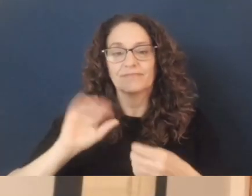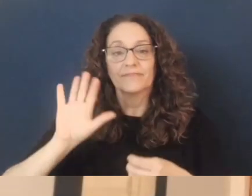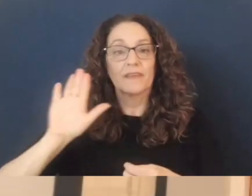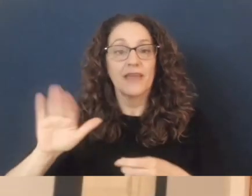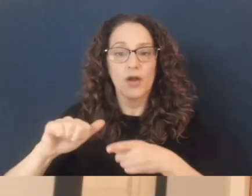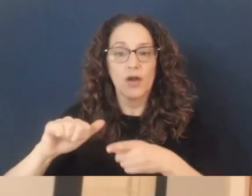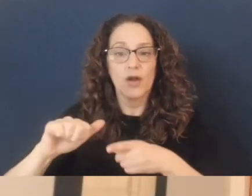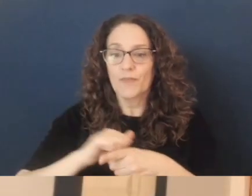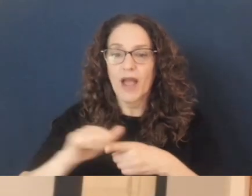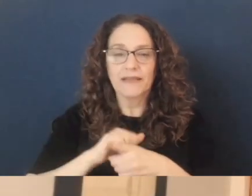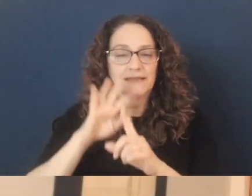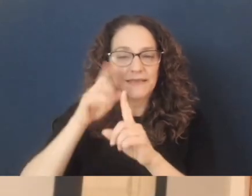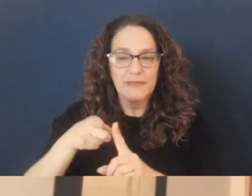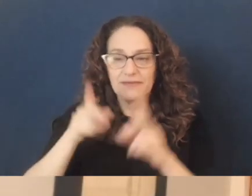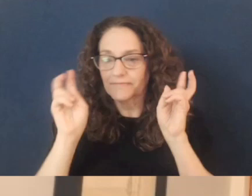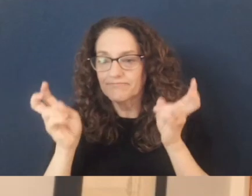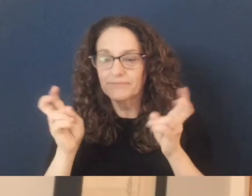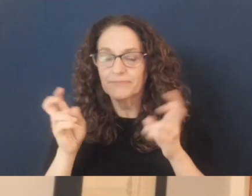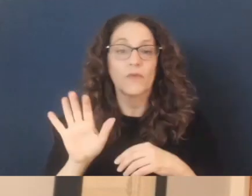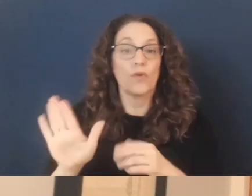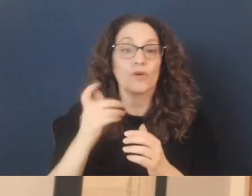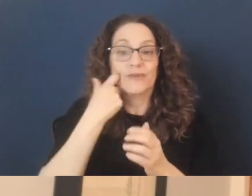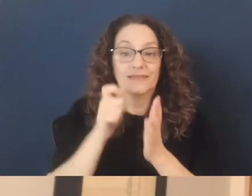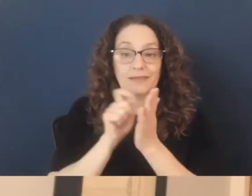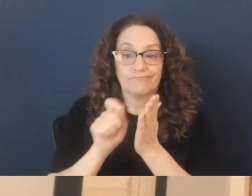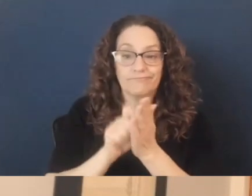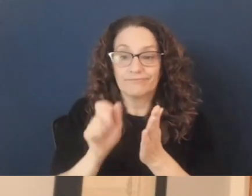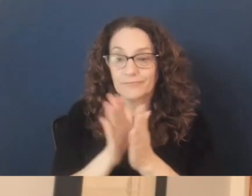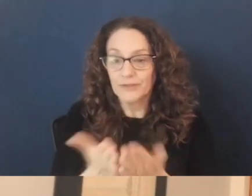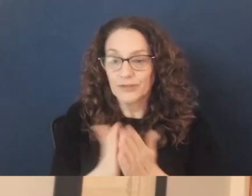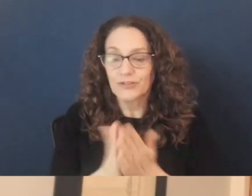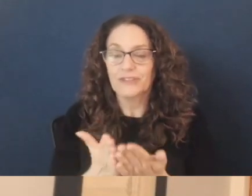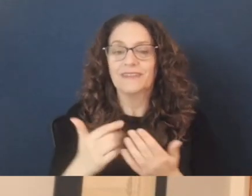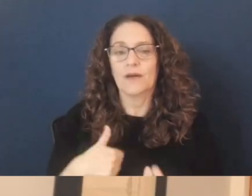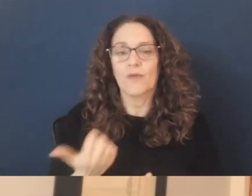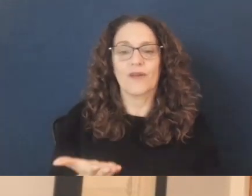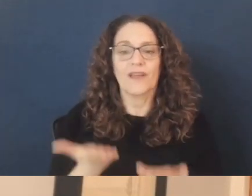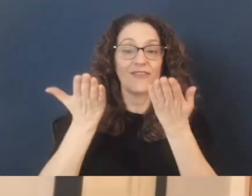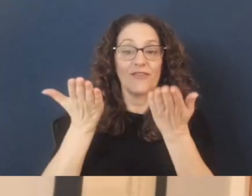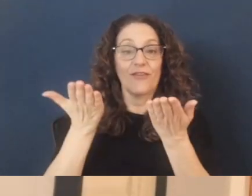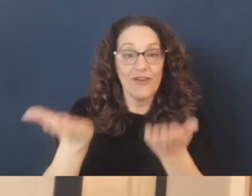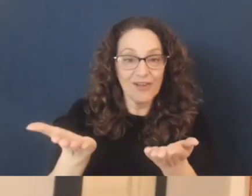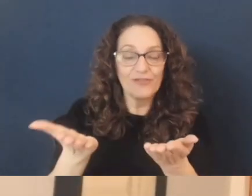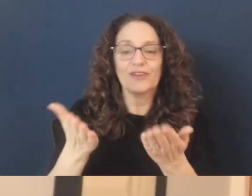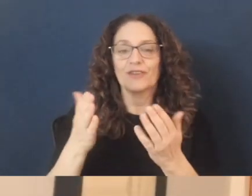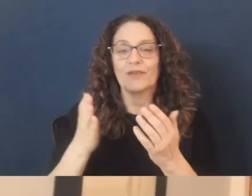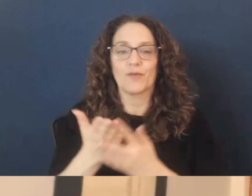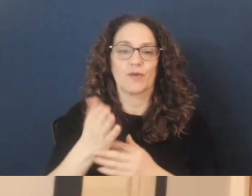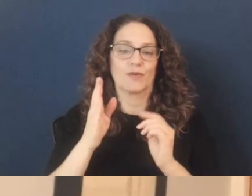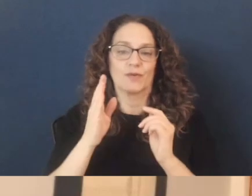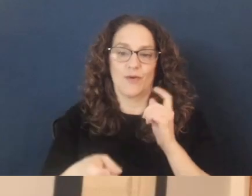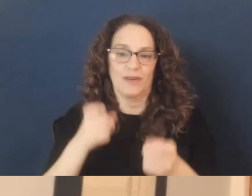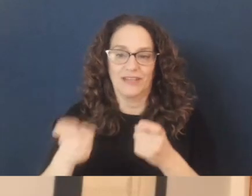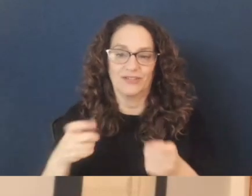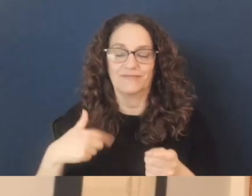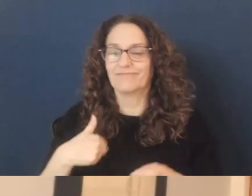written. And we offer these by donation. We're so grateful for any contributions that you're able